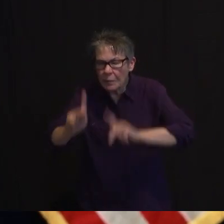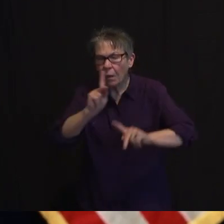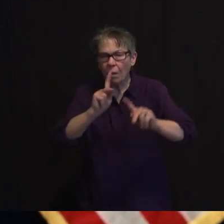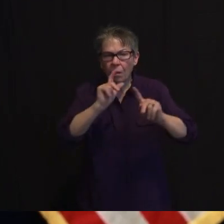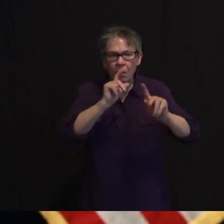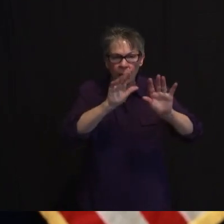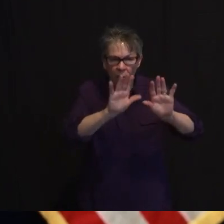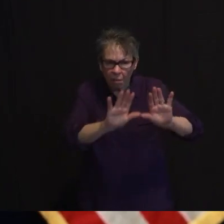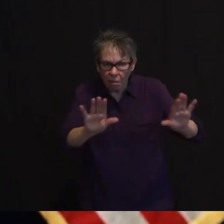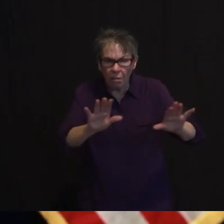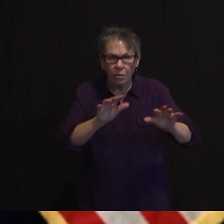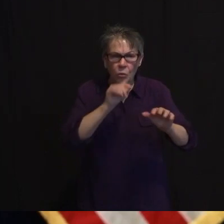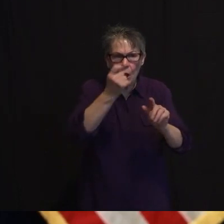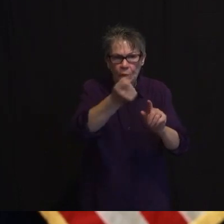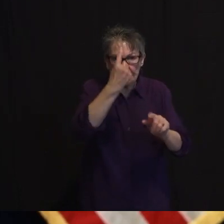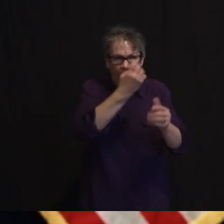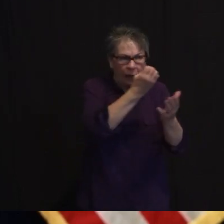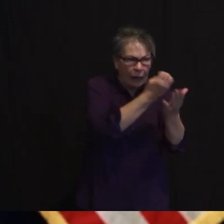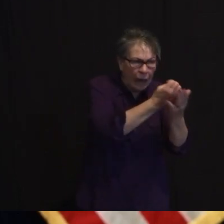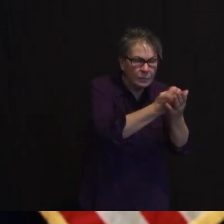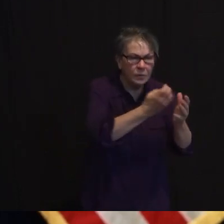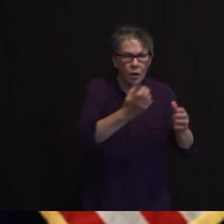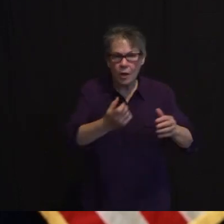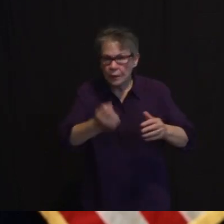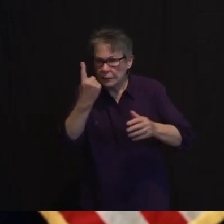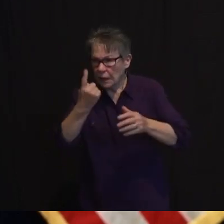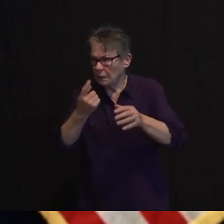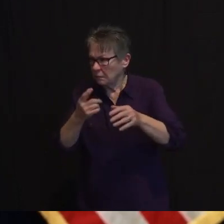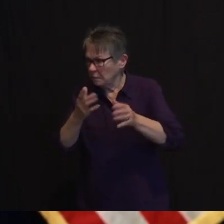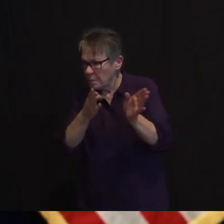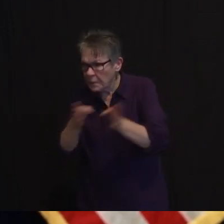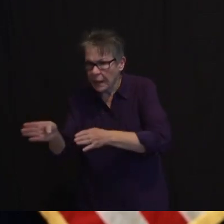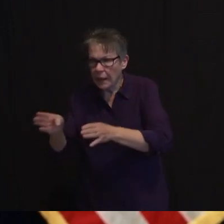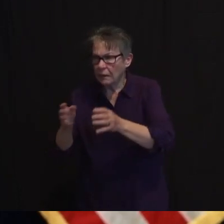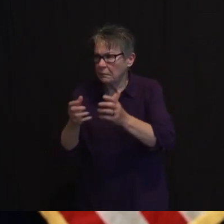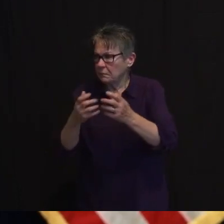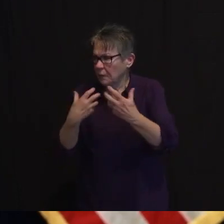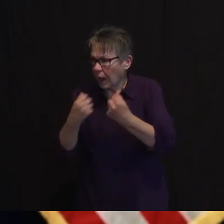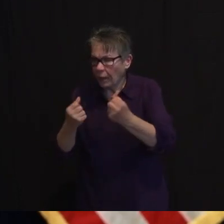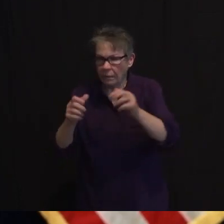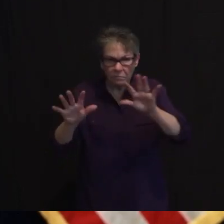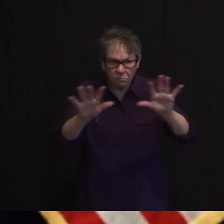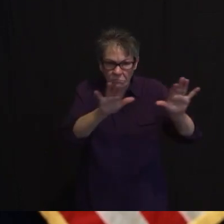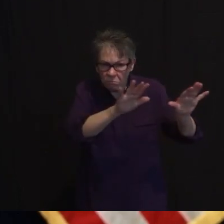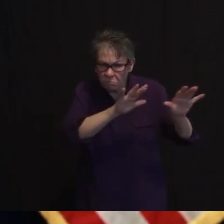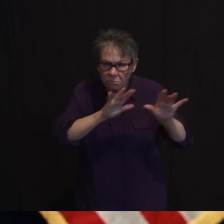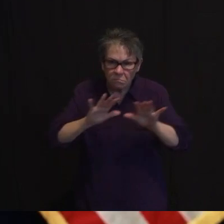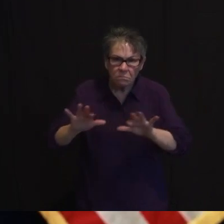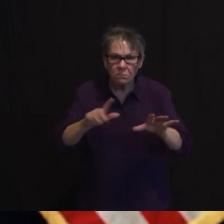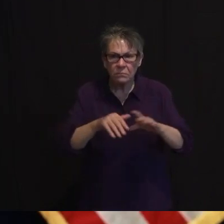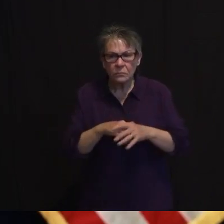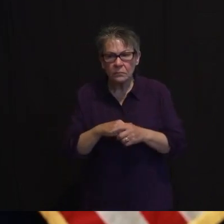virtual, just because we're not doing a whole lot of, this is the rare, this and the VTC that we do at the White House, these